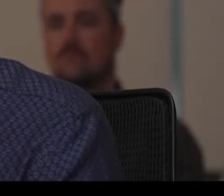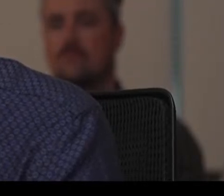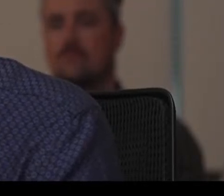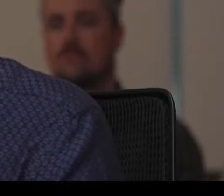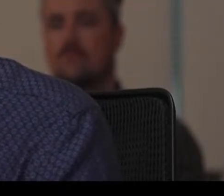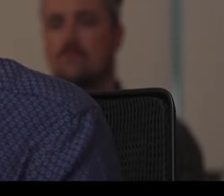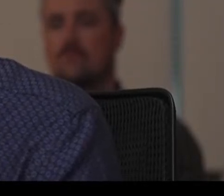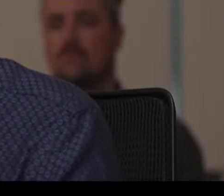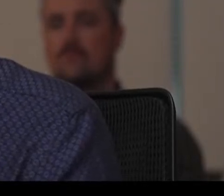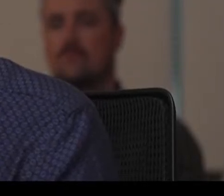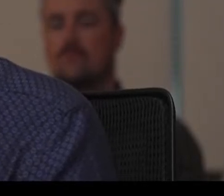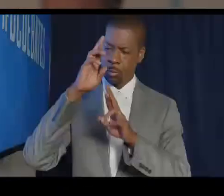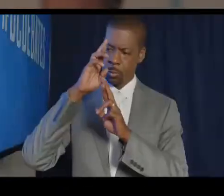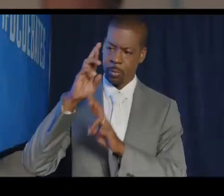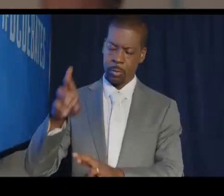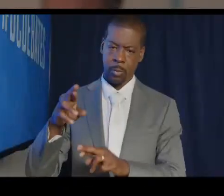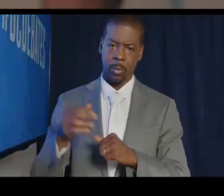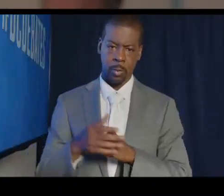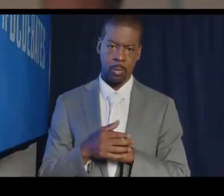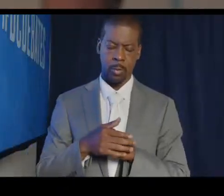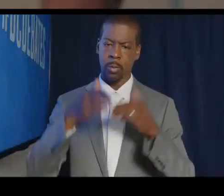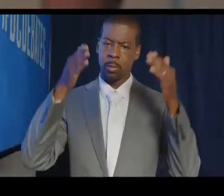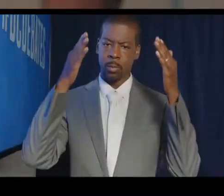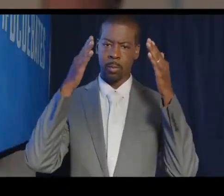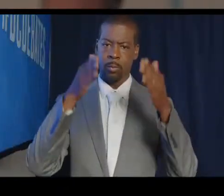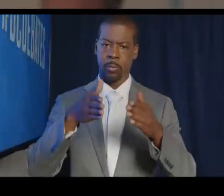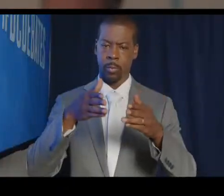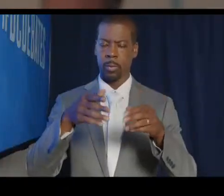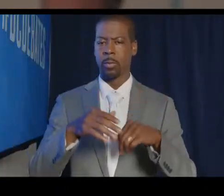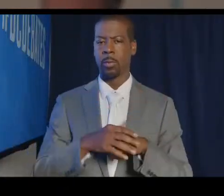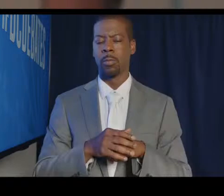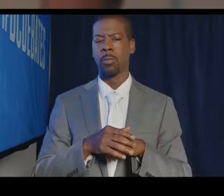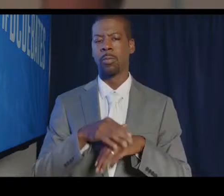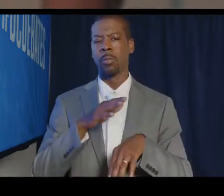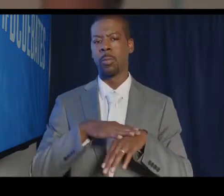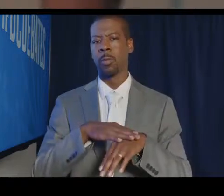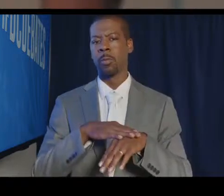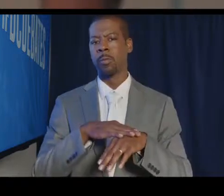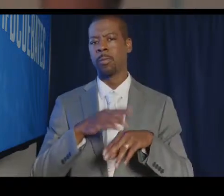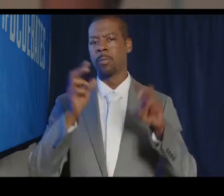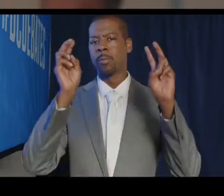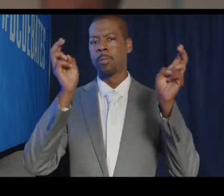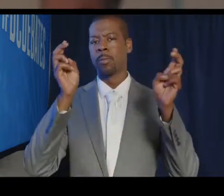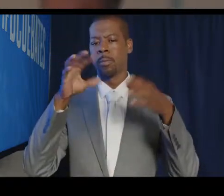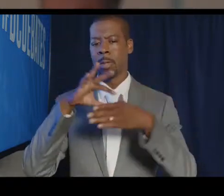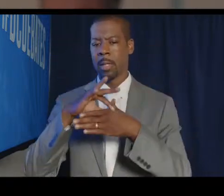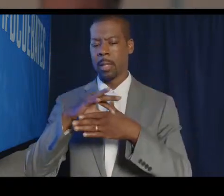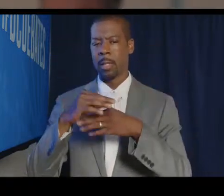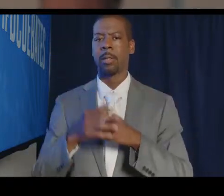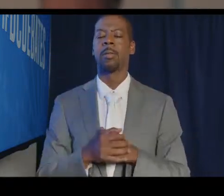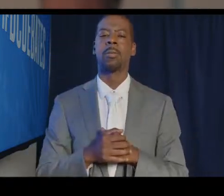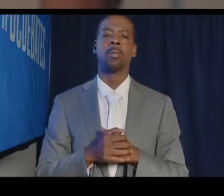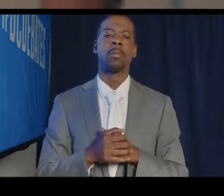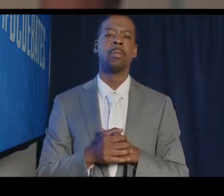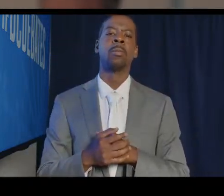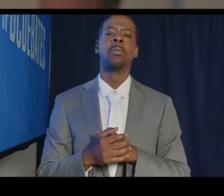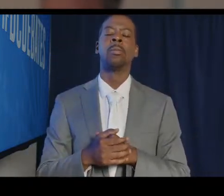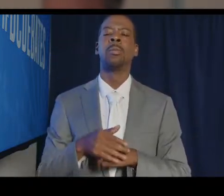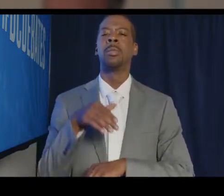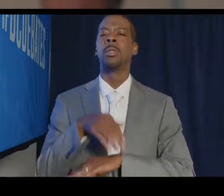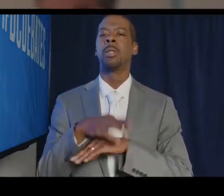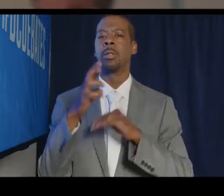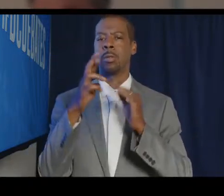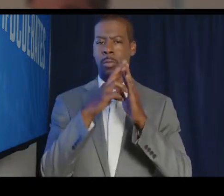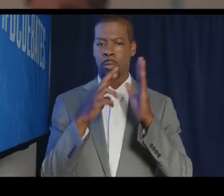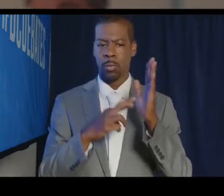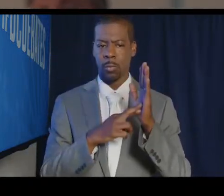candidates respectfully, and to focus on the issues that matter most to the people of Washington, D.C. I also want to go over the ground rules for tonight. Each candidate